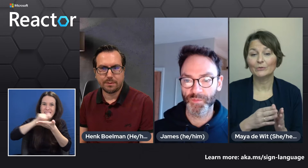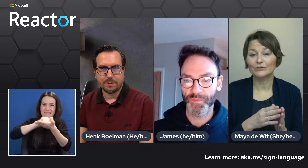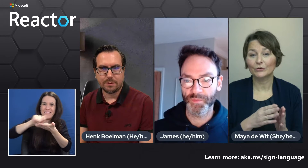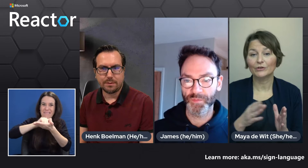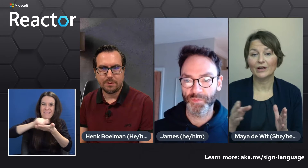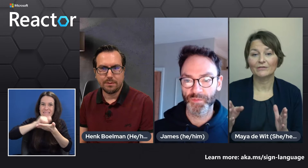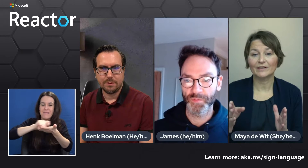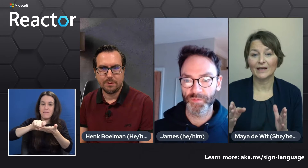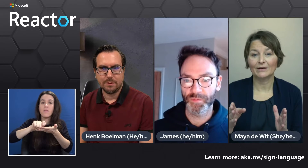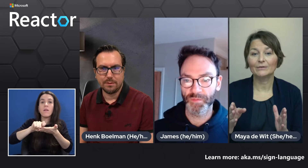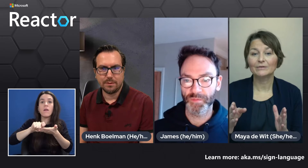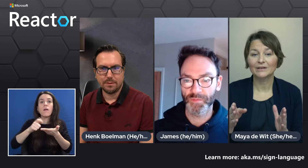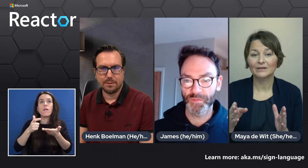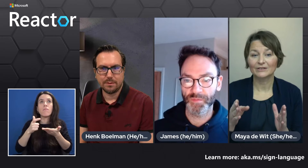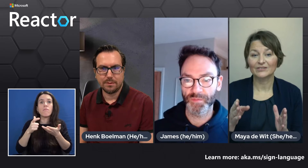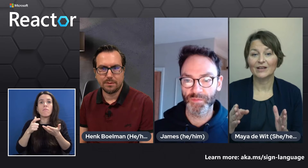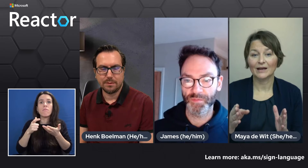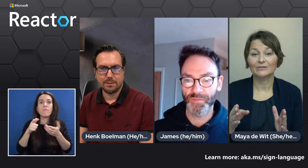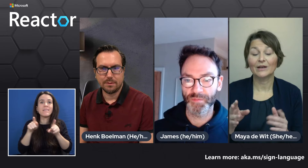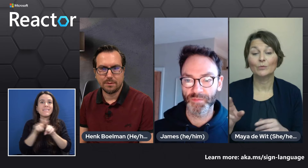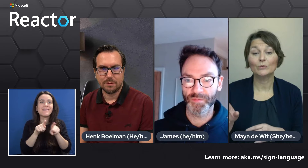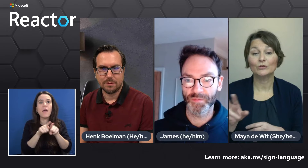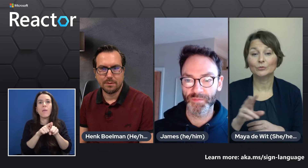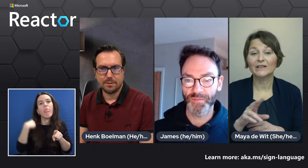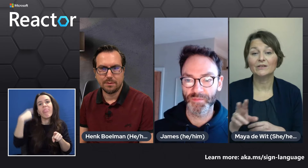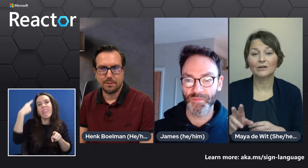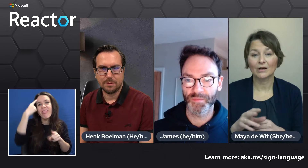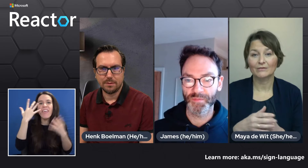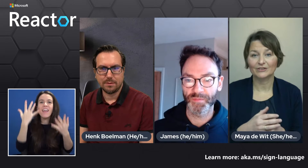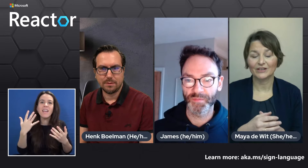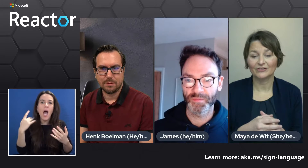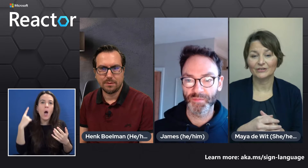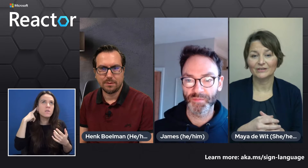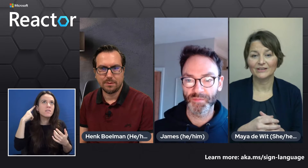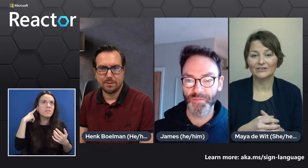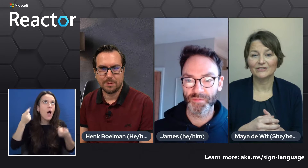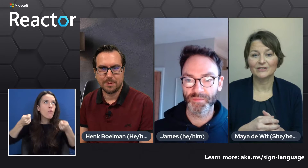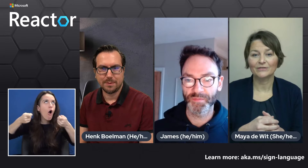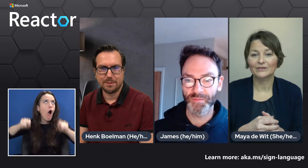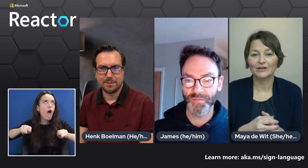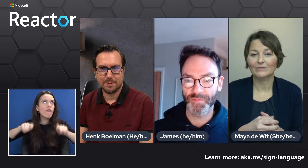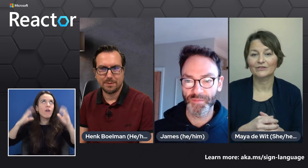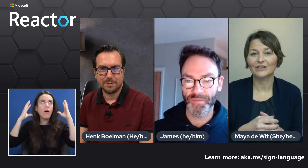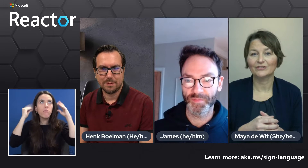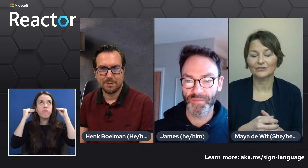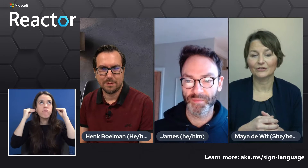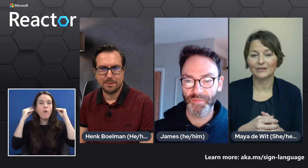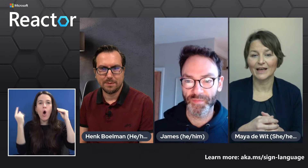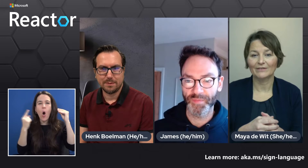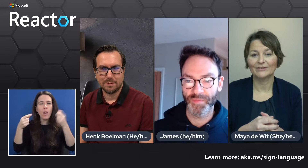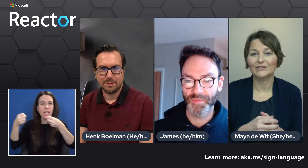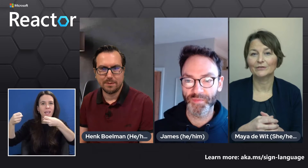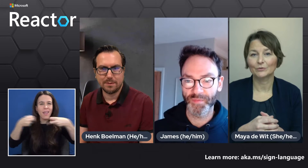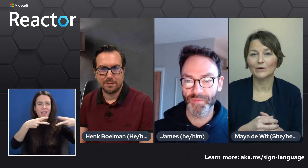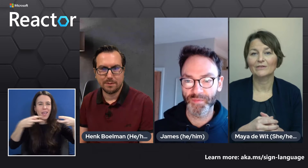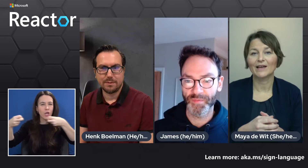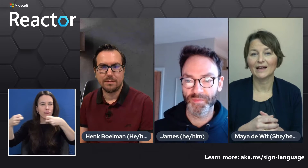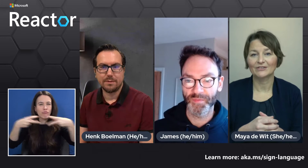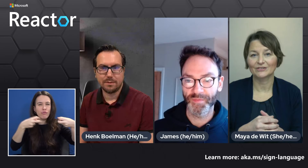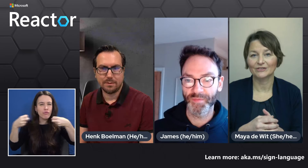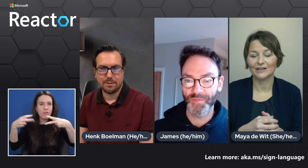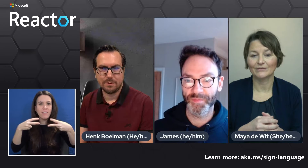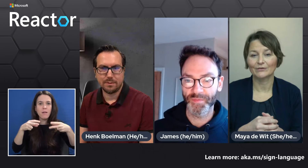we would turn off now the sound and we would read our conversation. It's a different conversation you're going to have, a different way